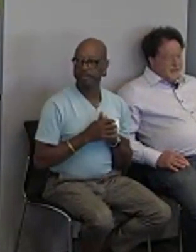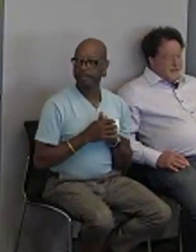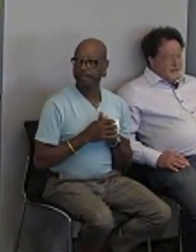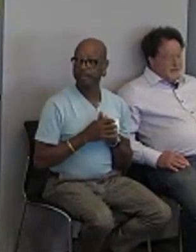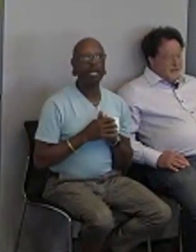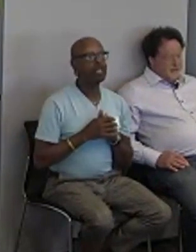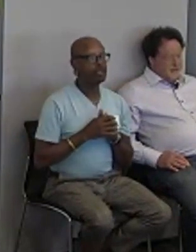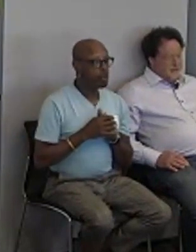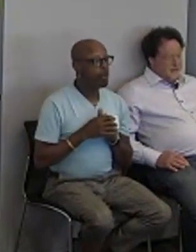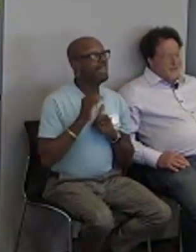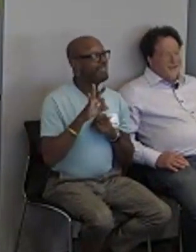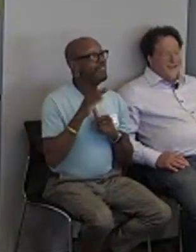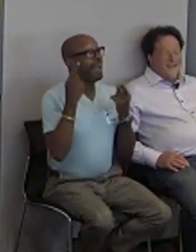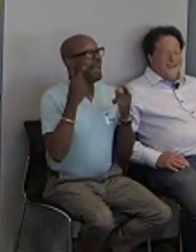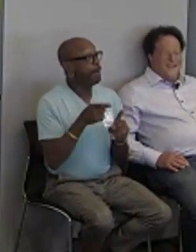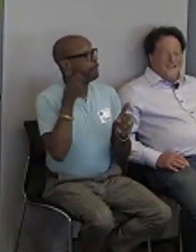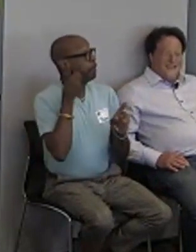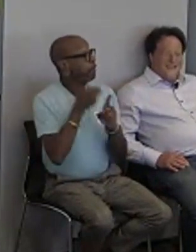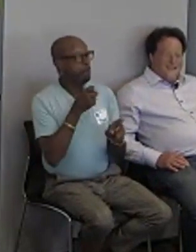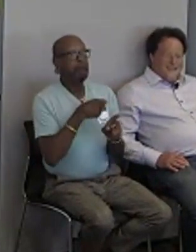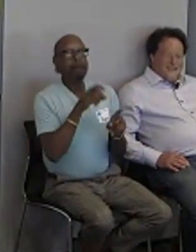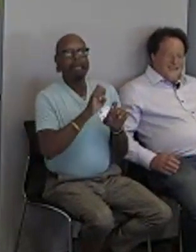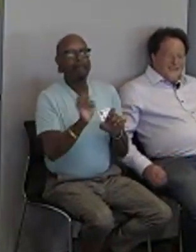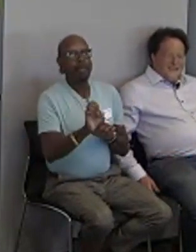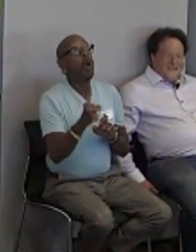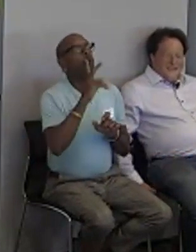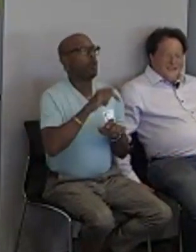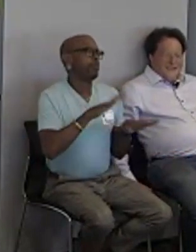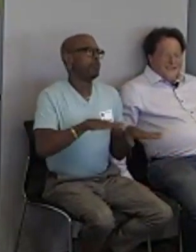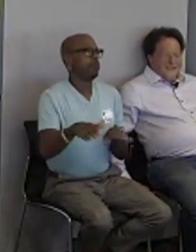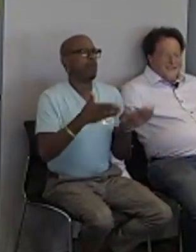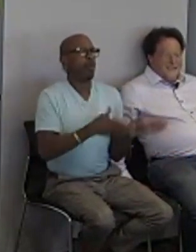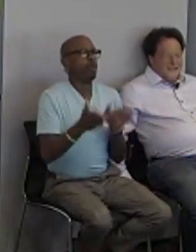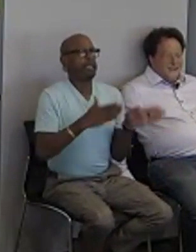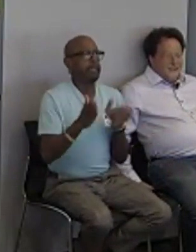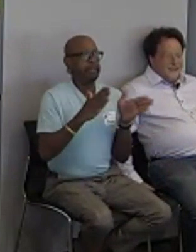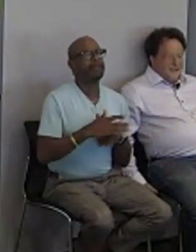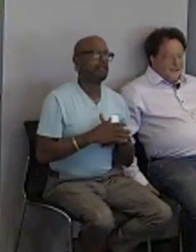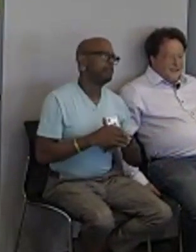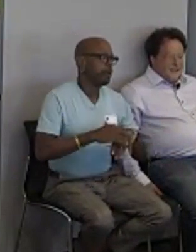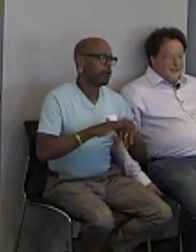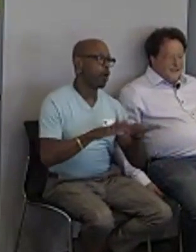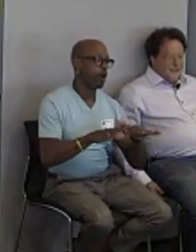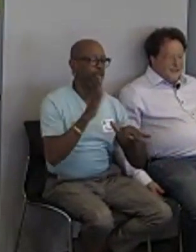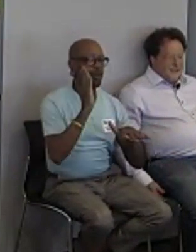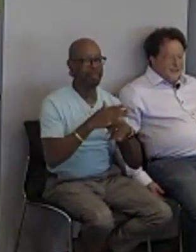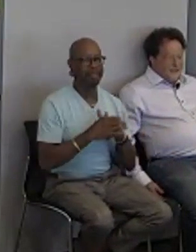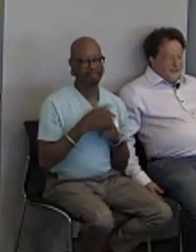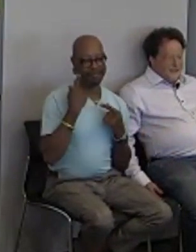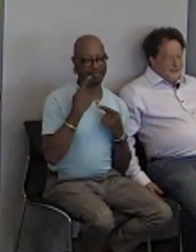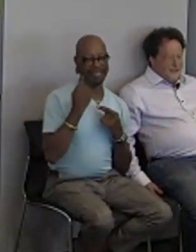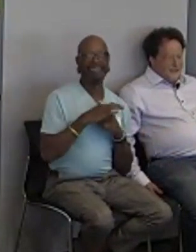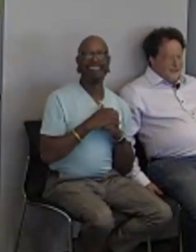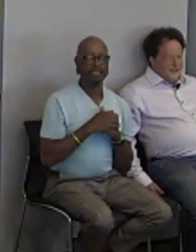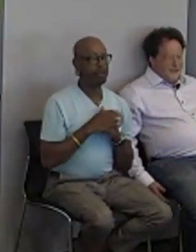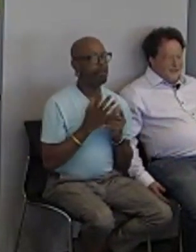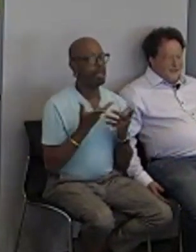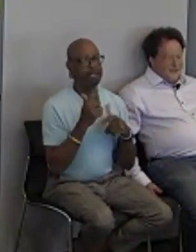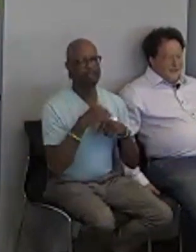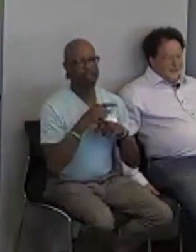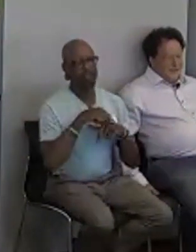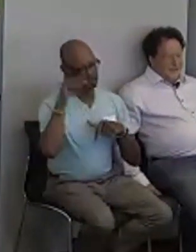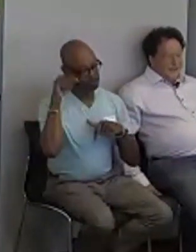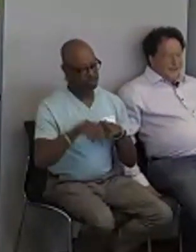very orderly, calm. This building has a lot of built-in safety features. Nobody has to panic. We have a lot of time to get down to the